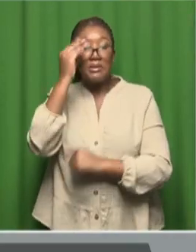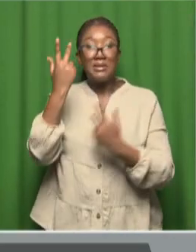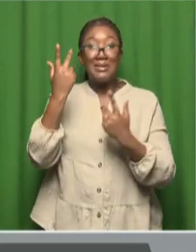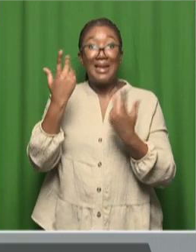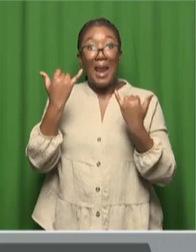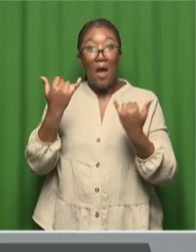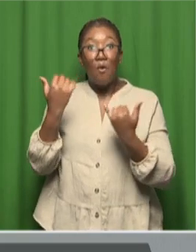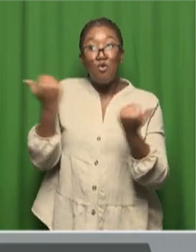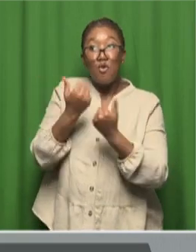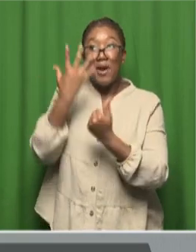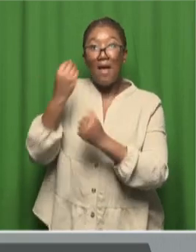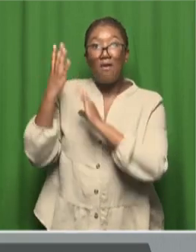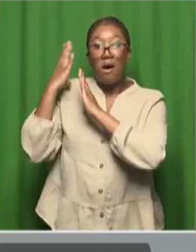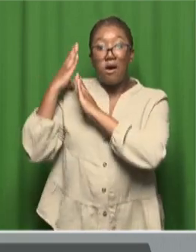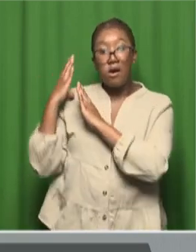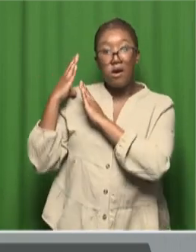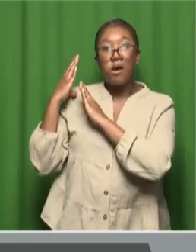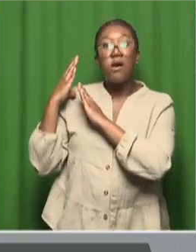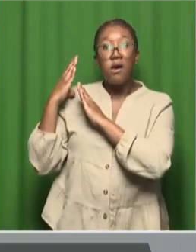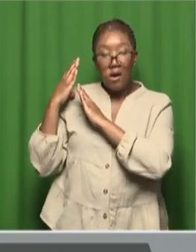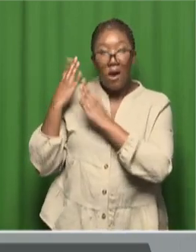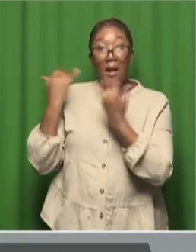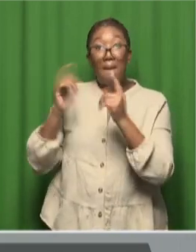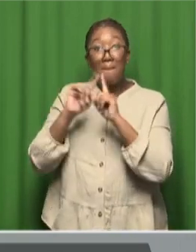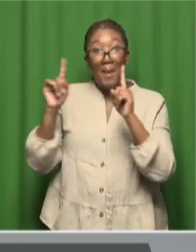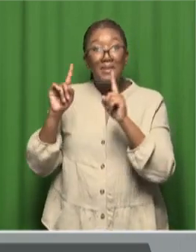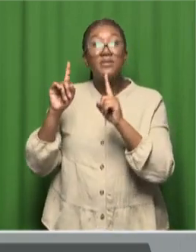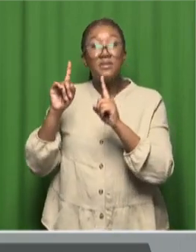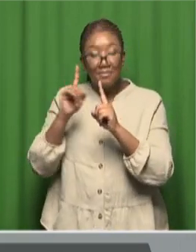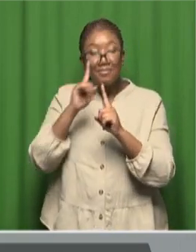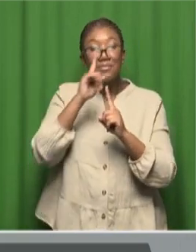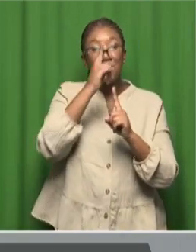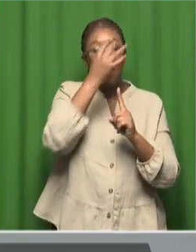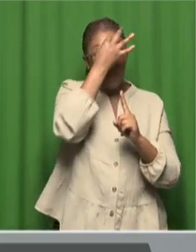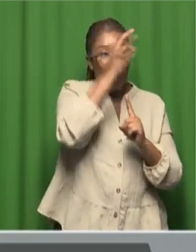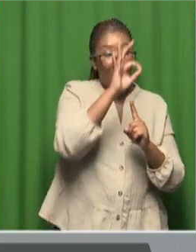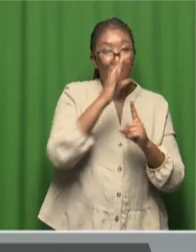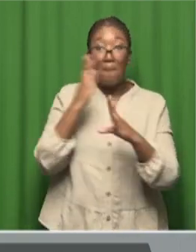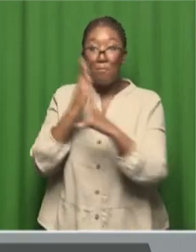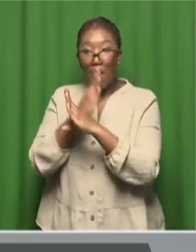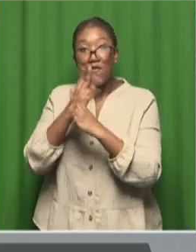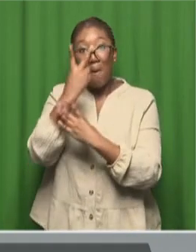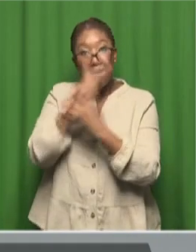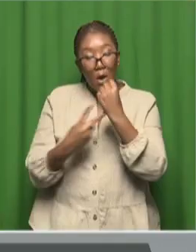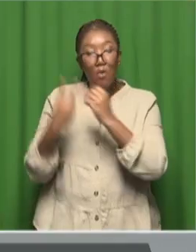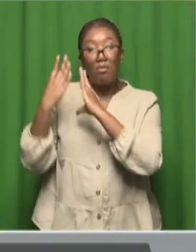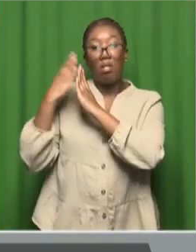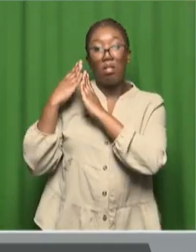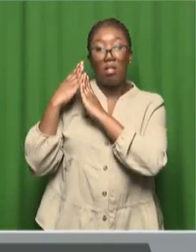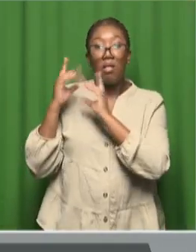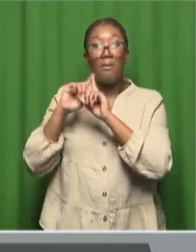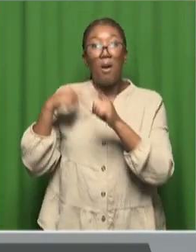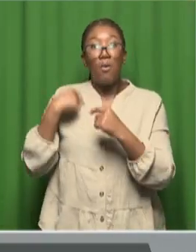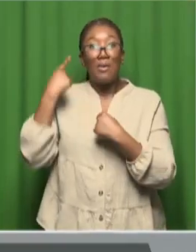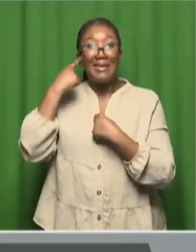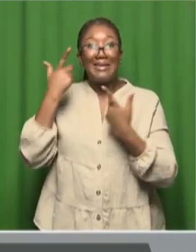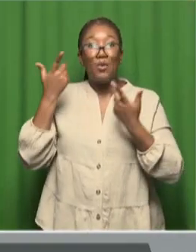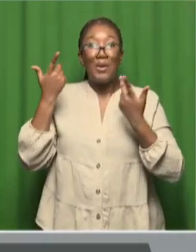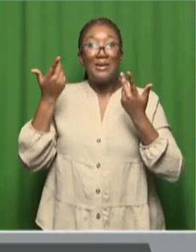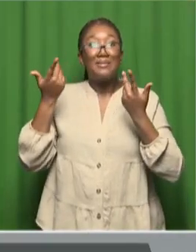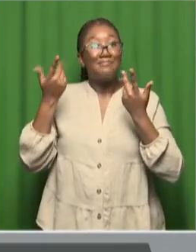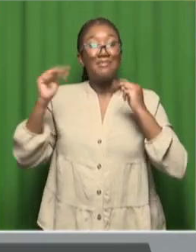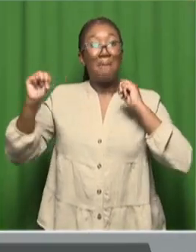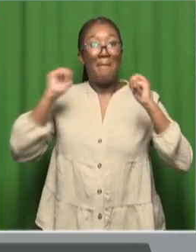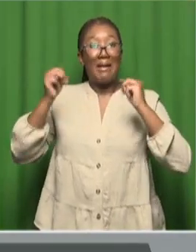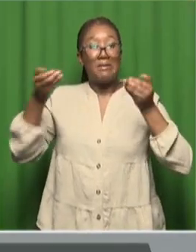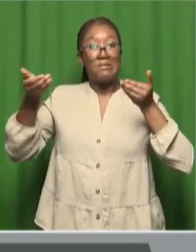overburdened healthcare practice, both in the private and in the public sector. So I'm not sure how we'll be able to manage with these extra